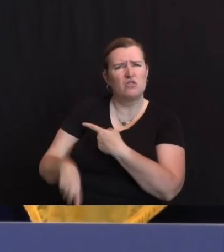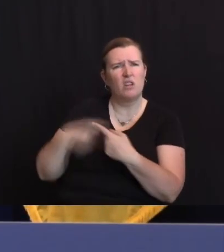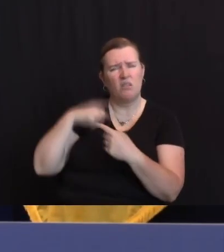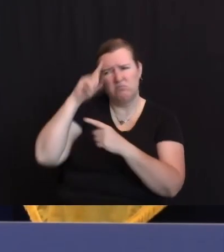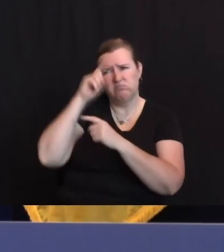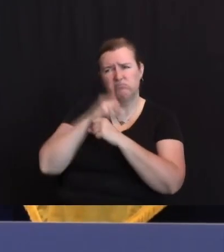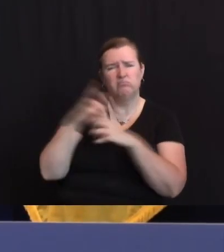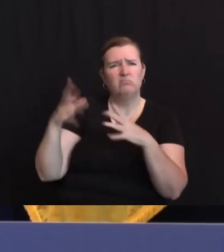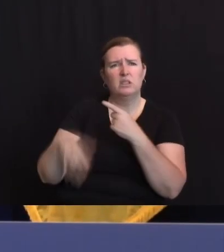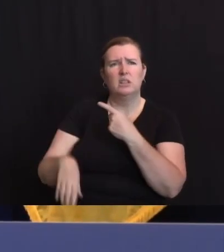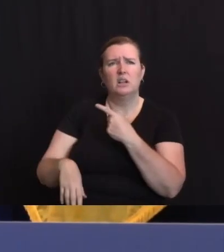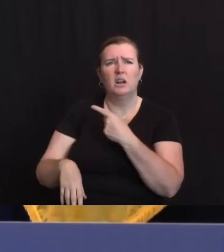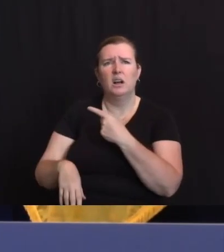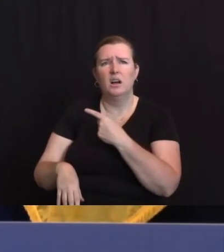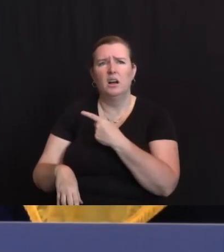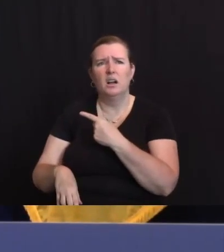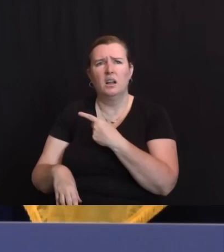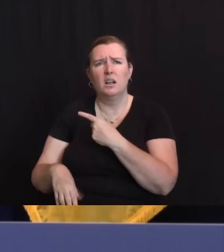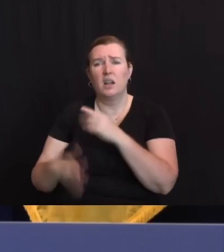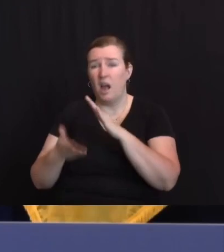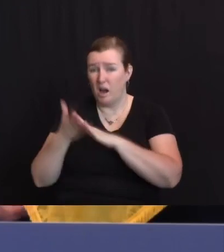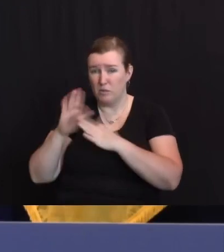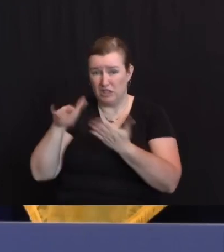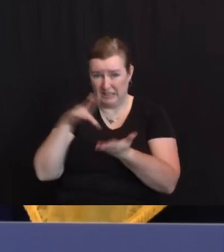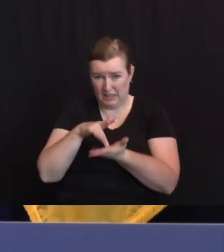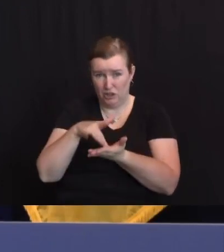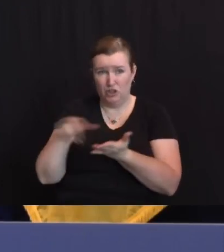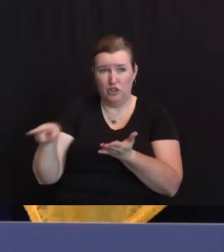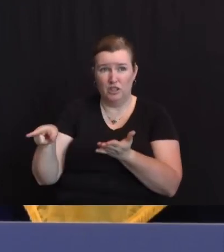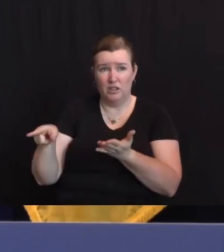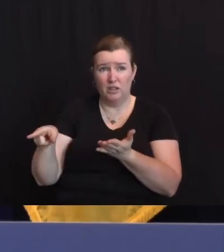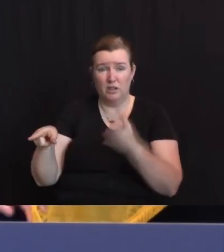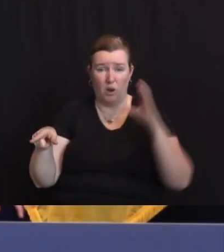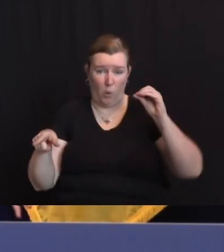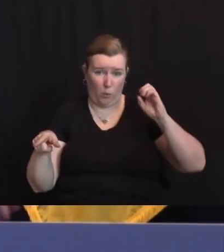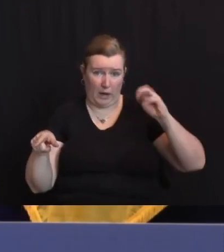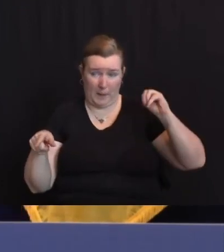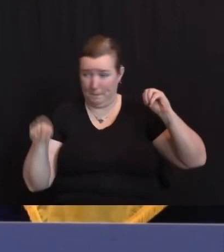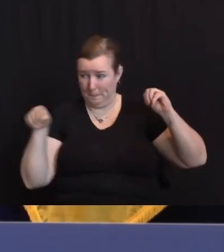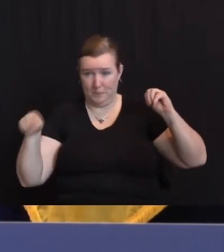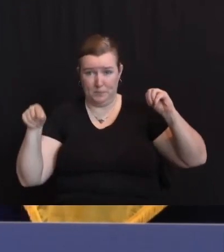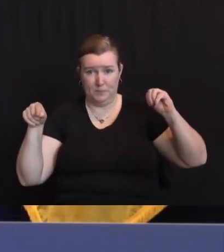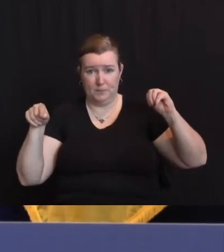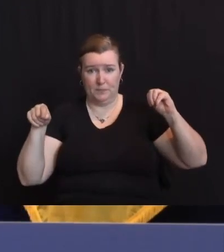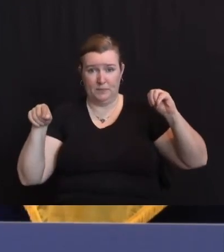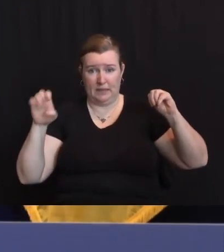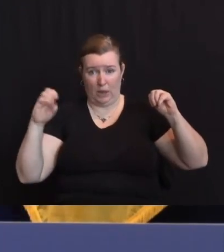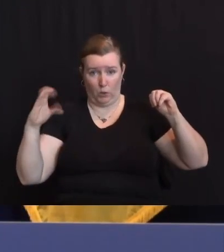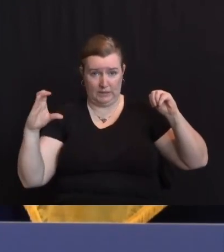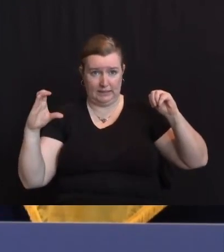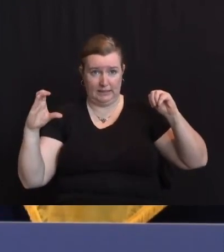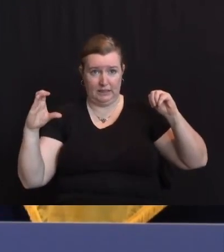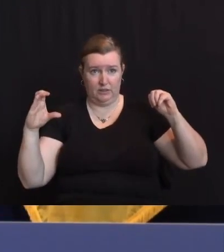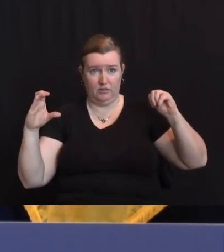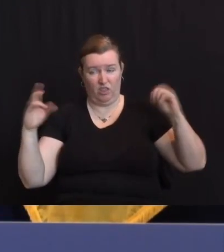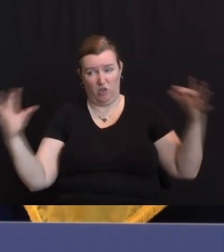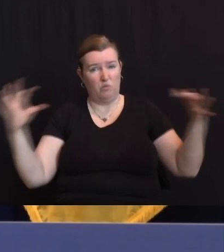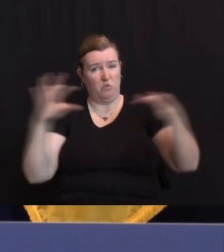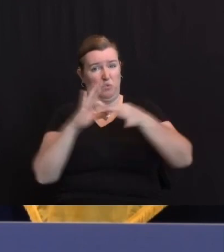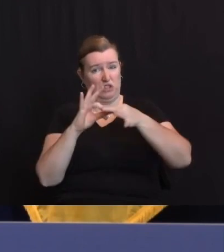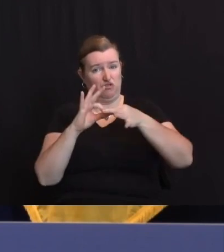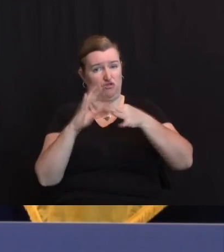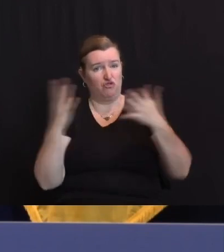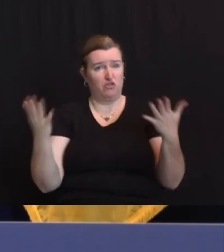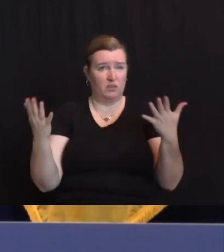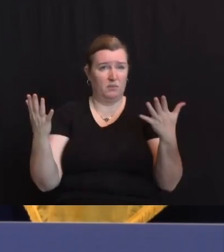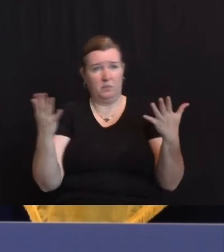the bridge between the operations center and OEM. And I think that's going to be virtual in the sense that you all are talking morning, noon,